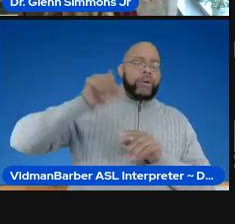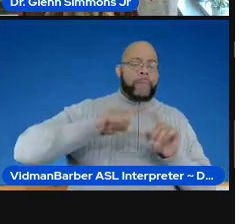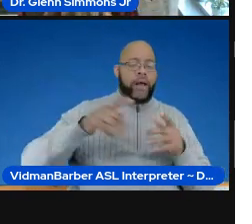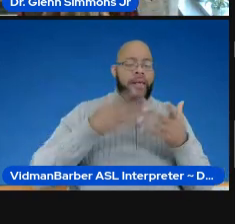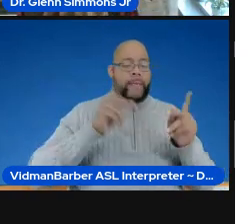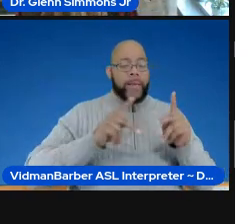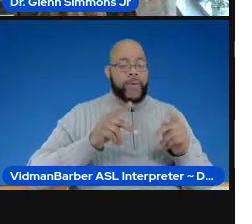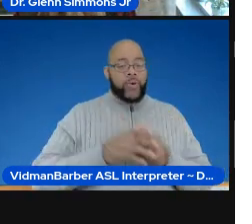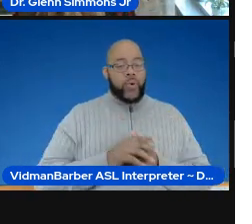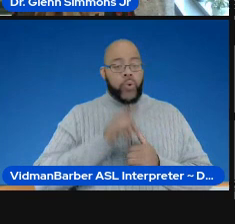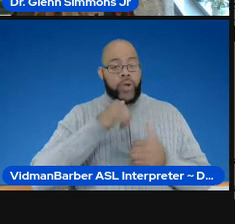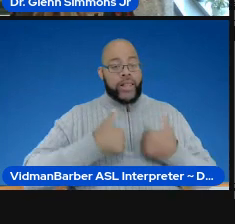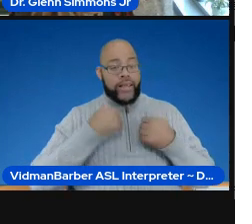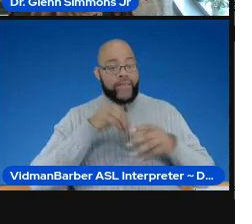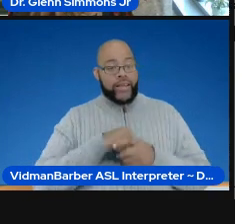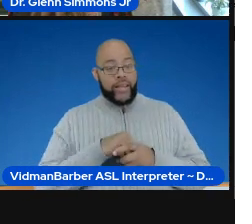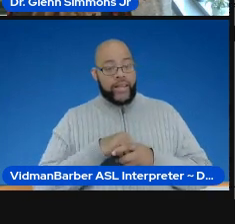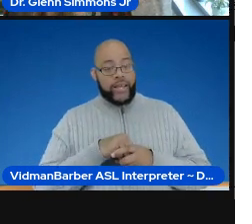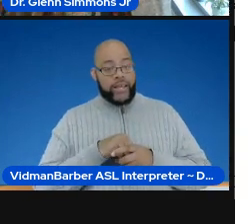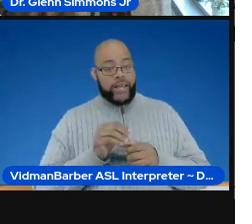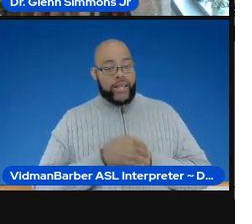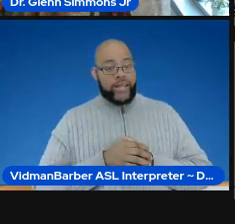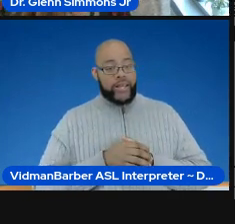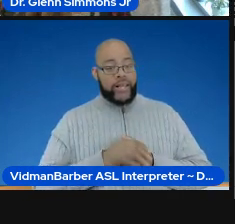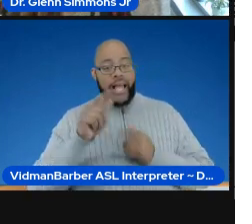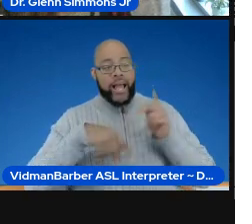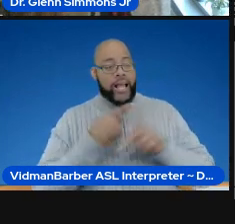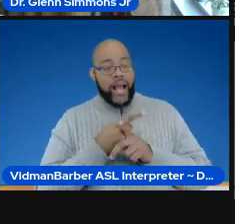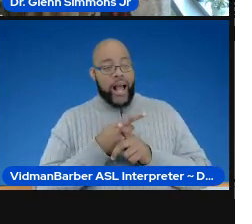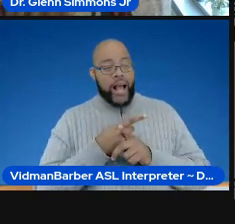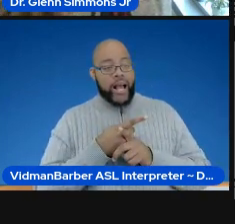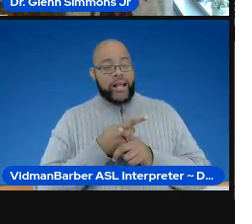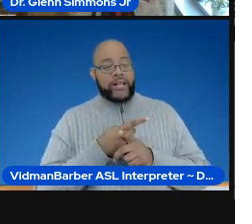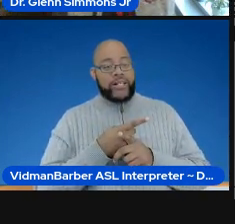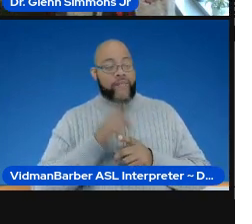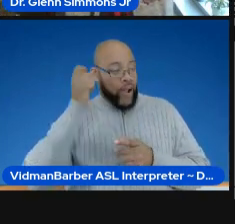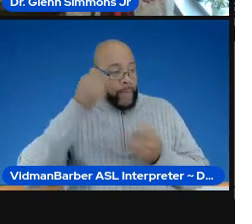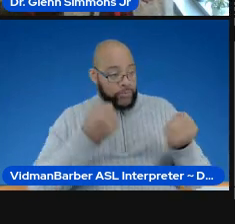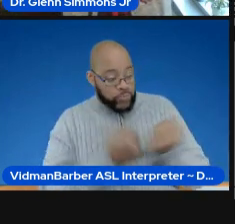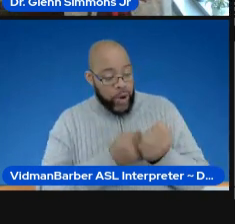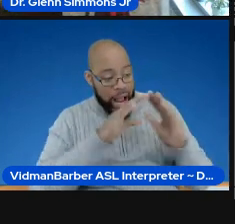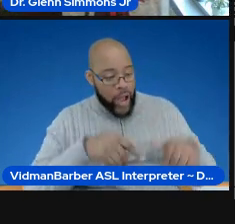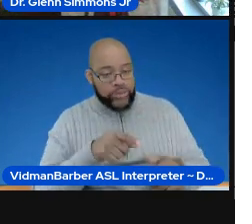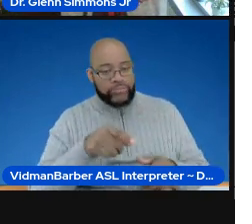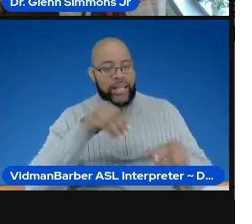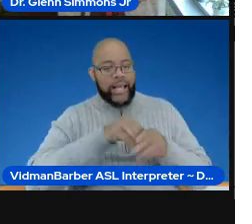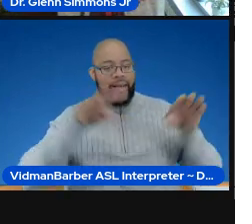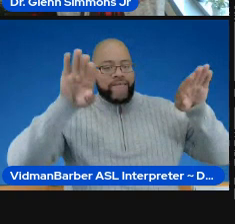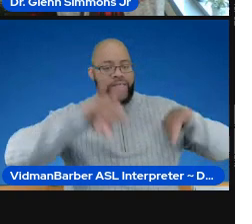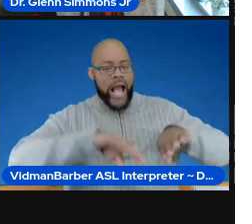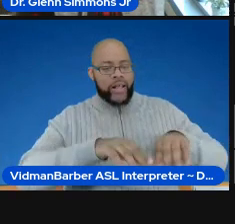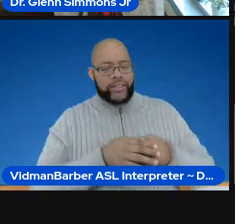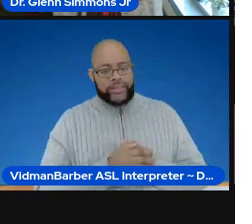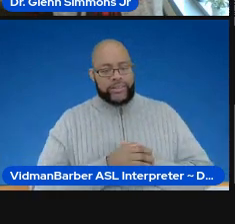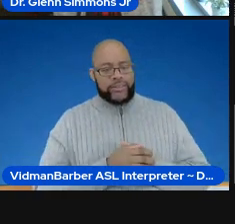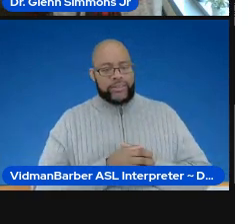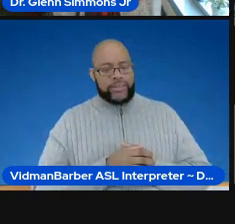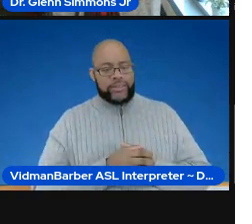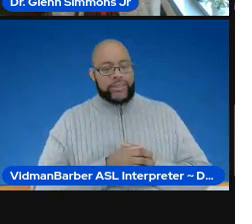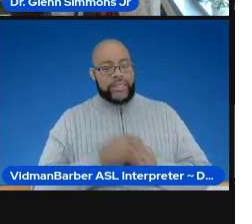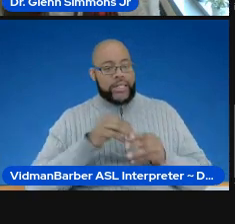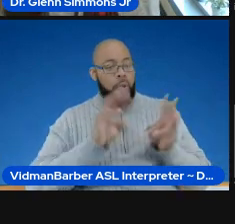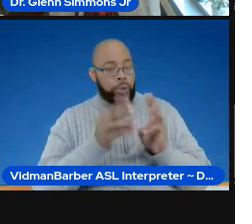of the people who lived in any kind of subsidized, housing, they were down at the bottom of that hill in the